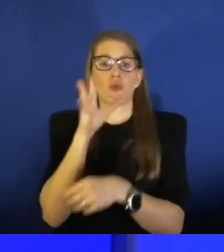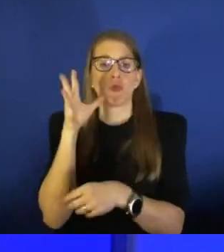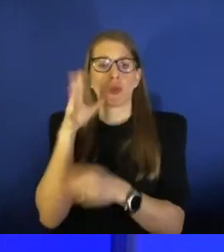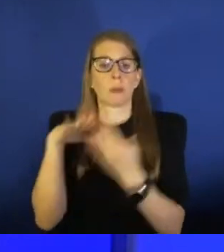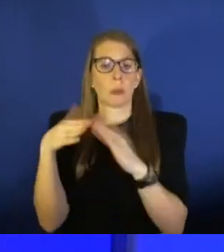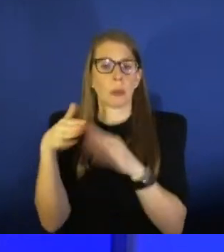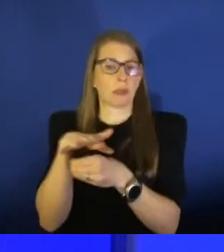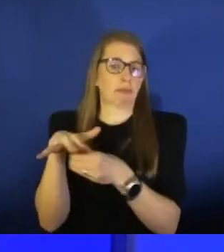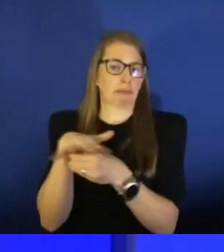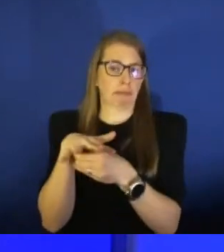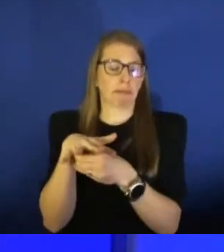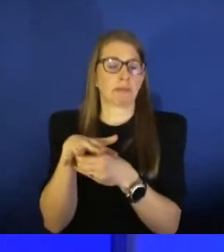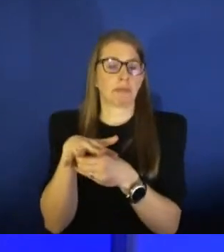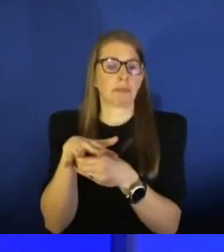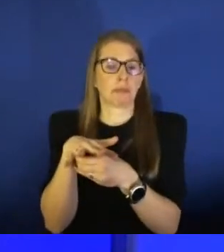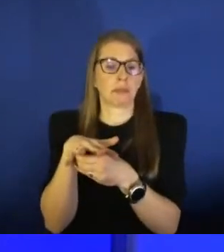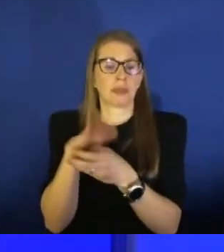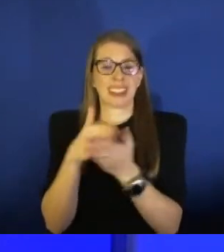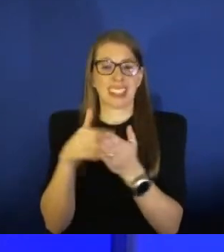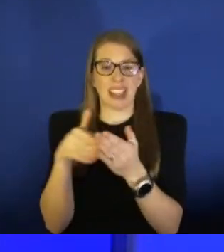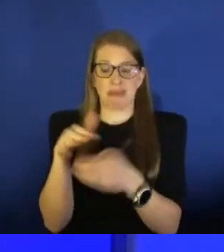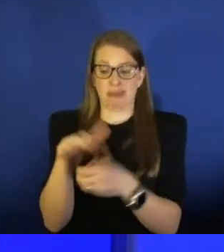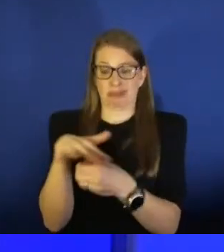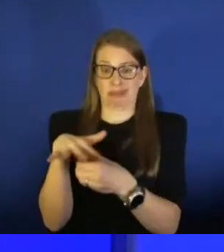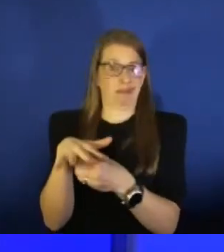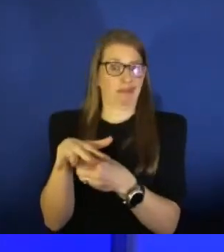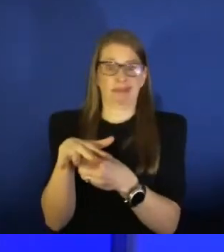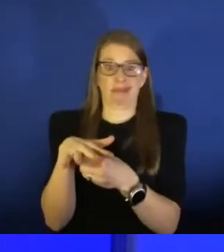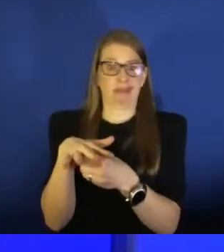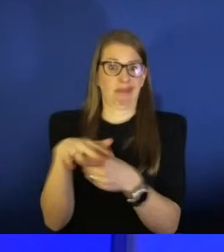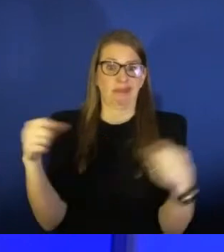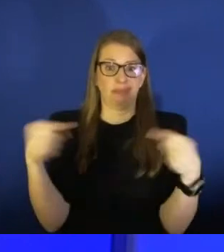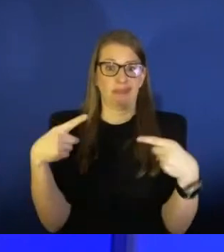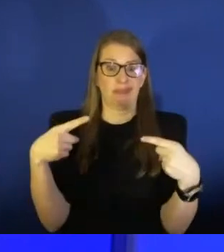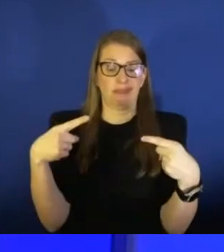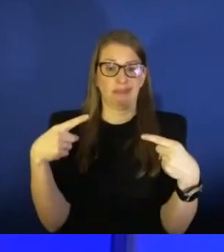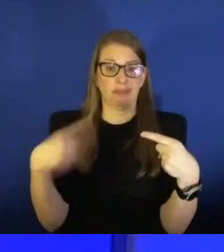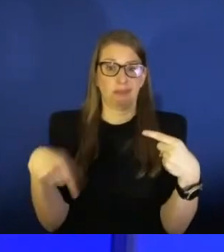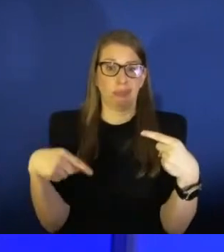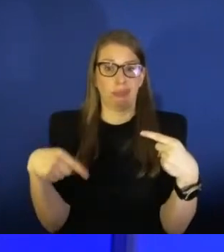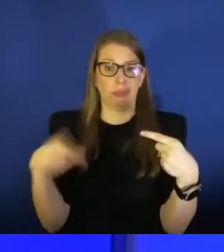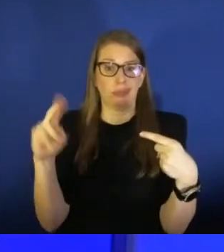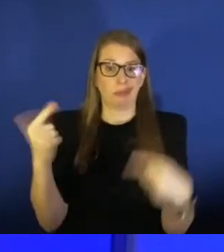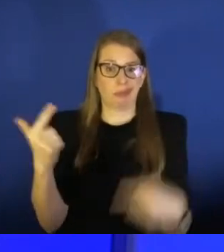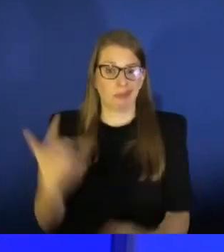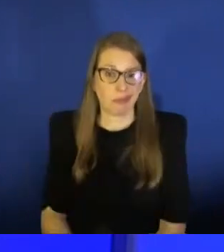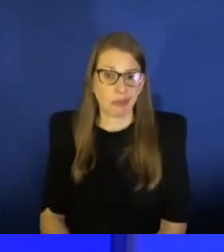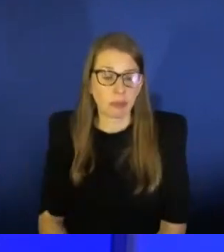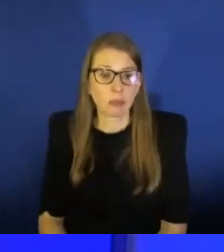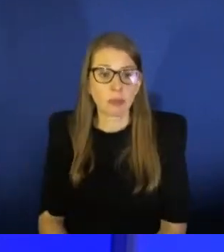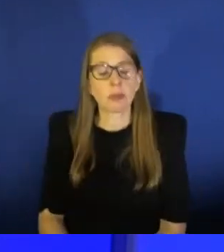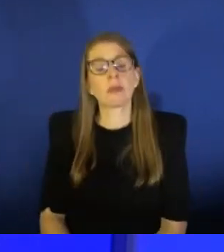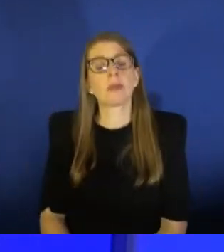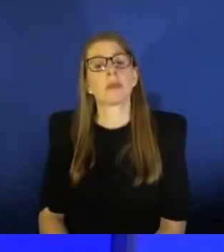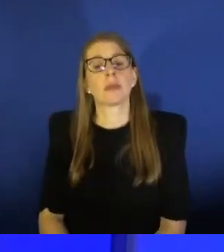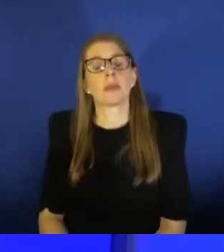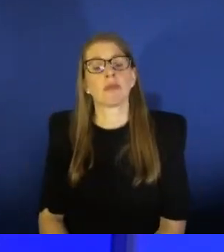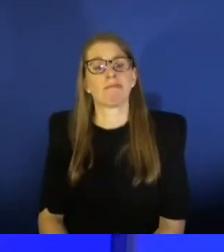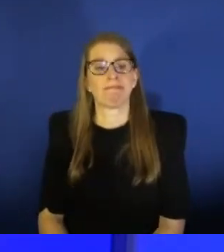some places there just wasn't good enough broadband for the application of that. So that is a